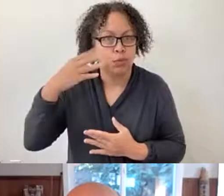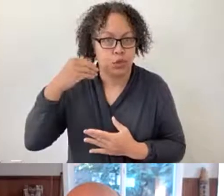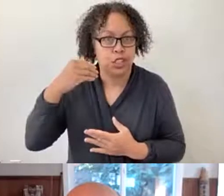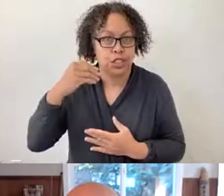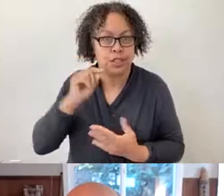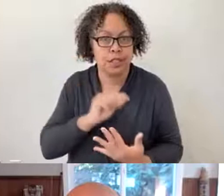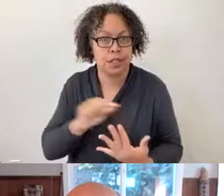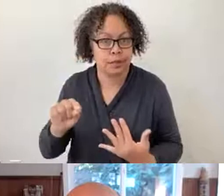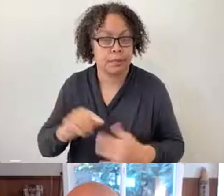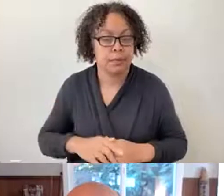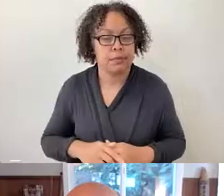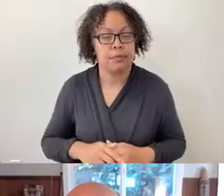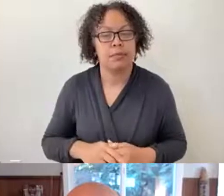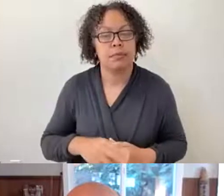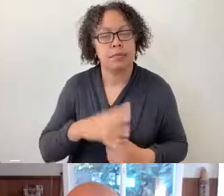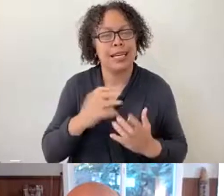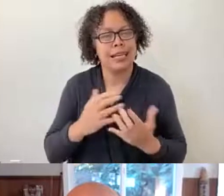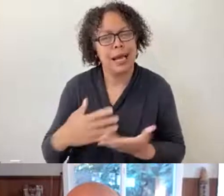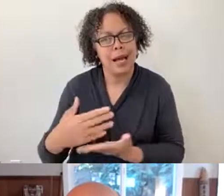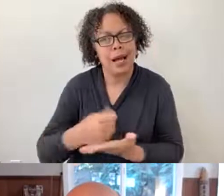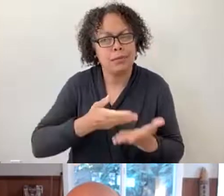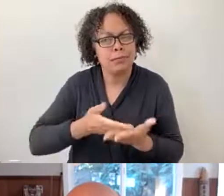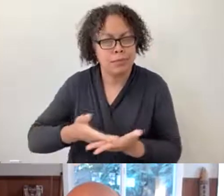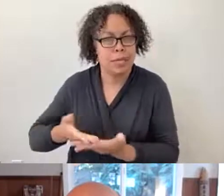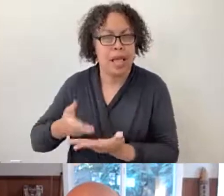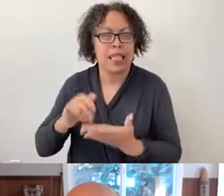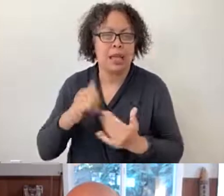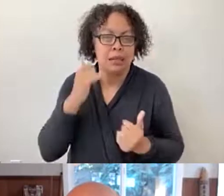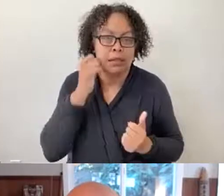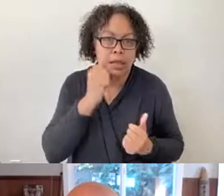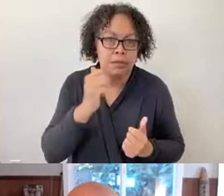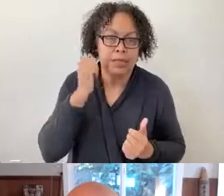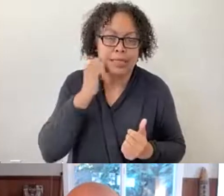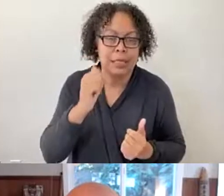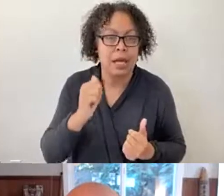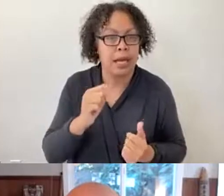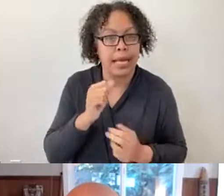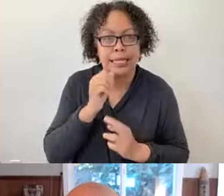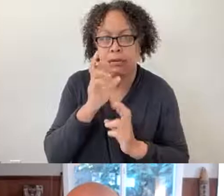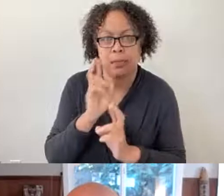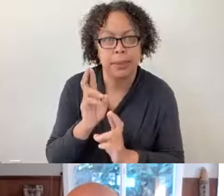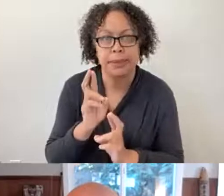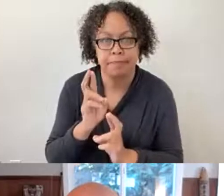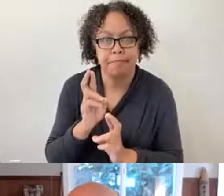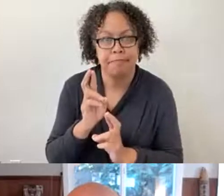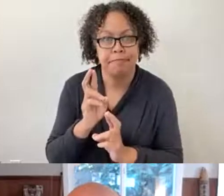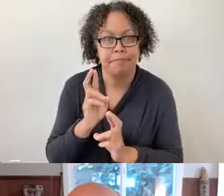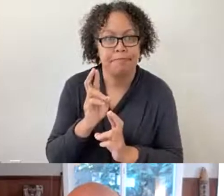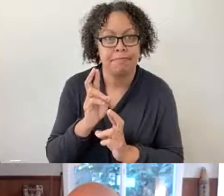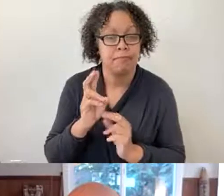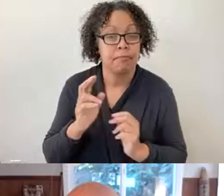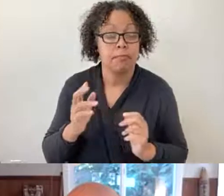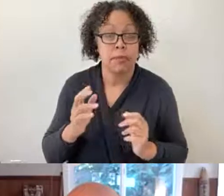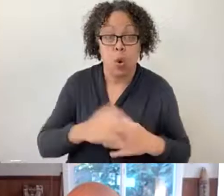experiences, but a lot of what came out was also just like the day-to-day disrespect, and not even